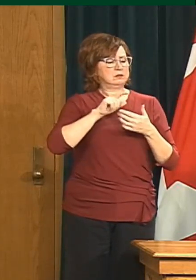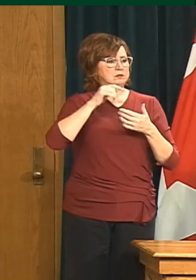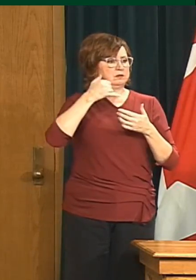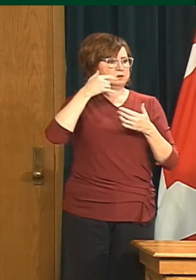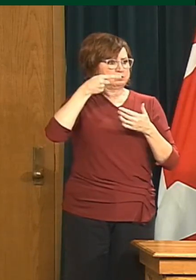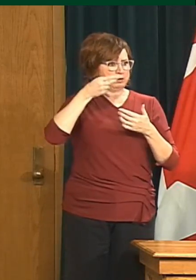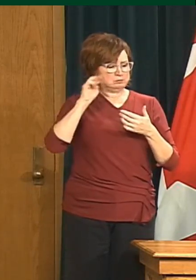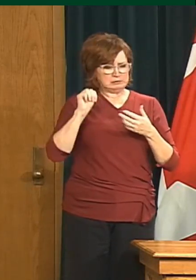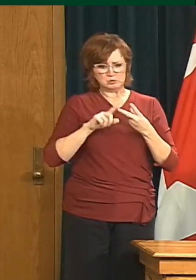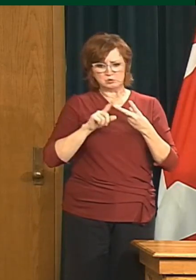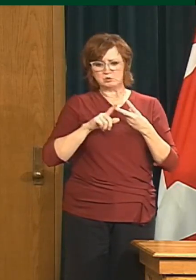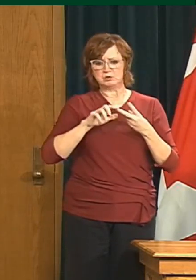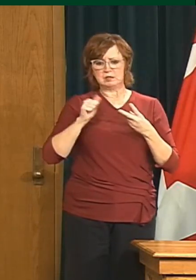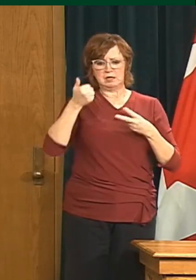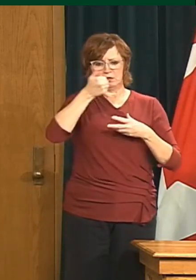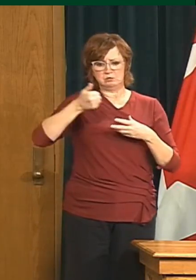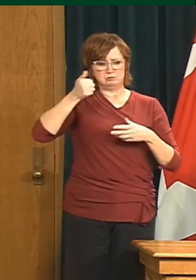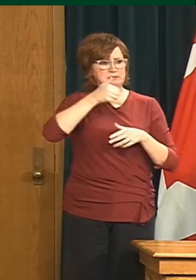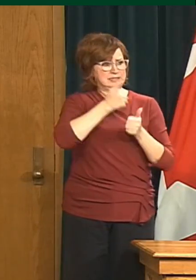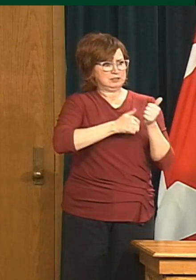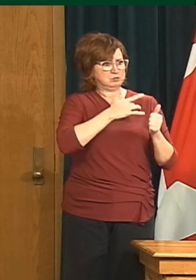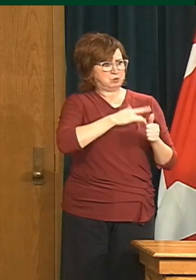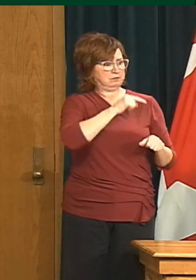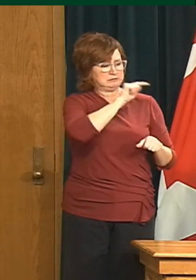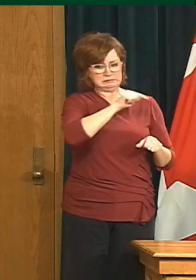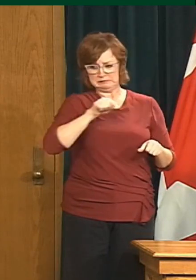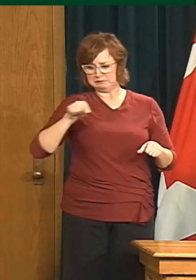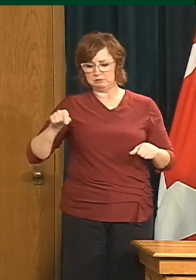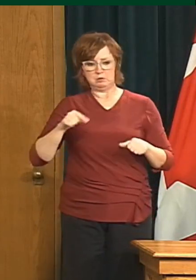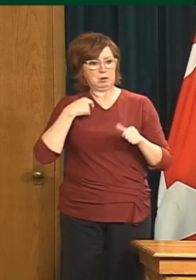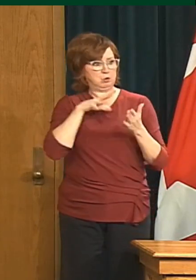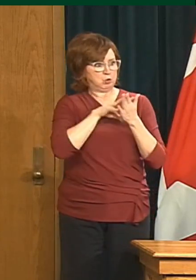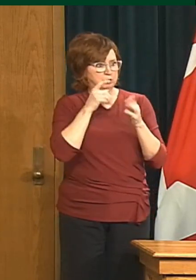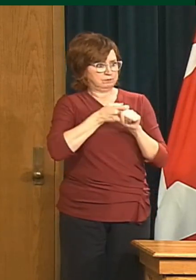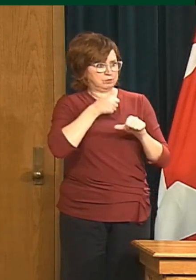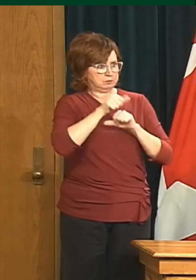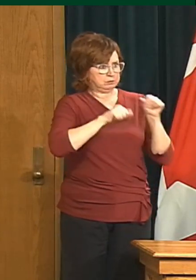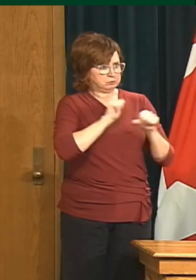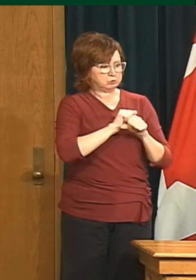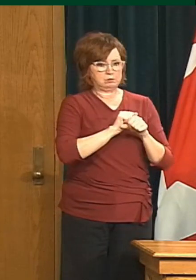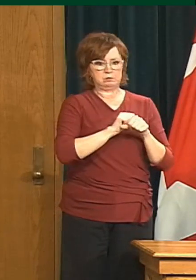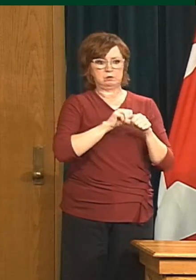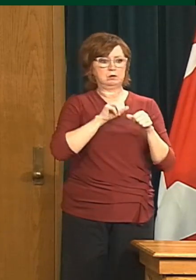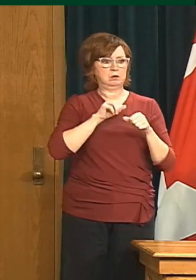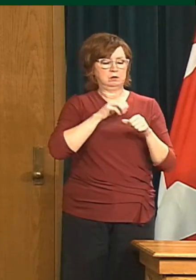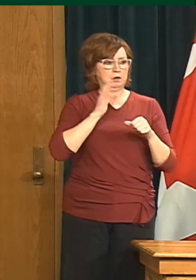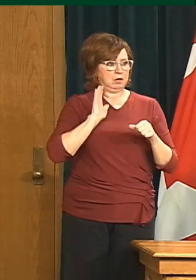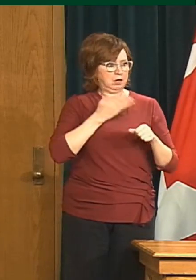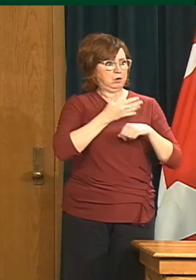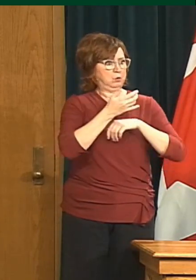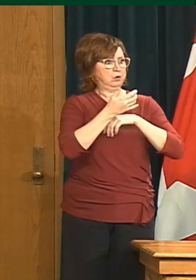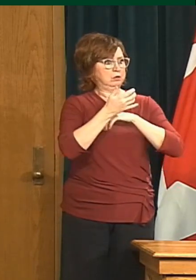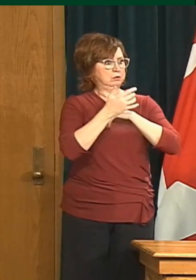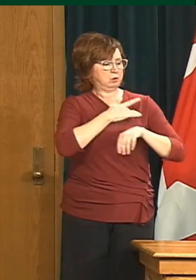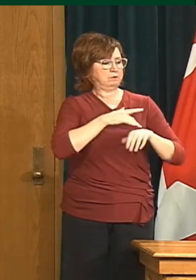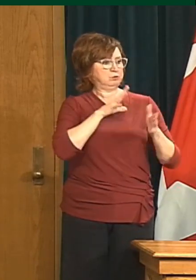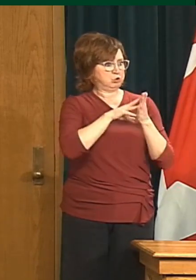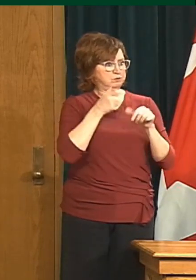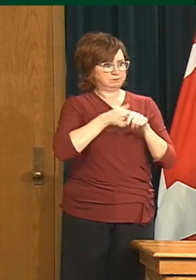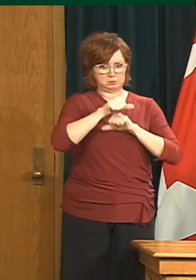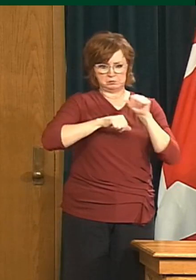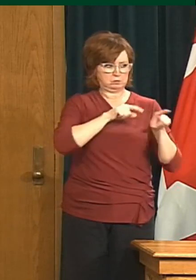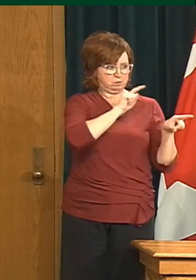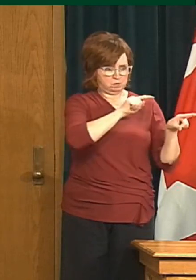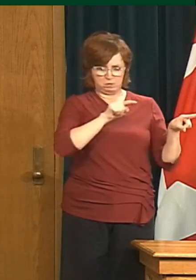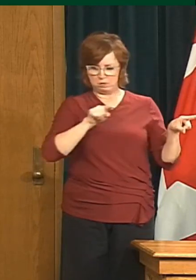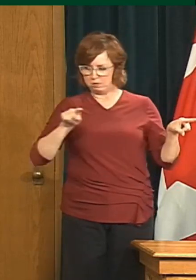with other nations as well, most certainly, and we are learning off one another, province to province, nation to nation. We are learning how to